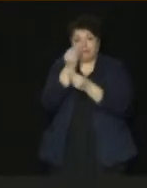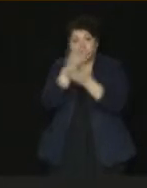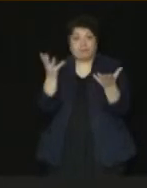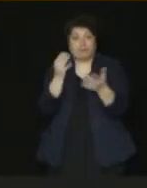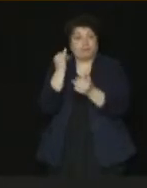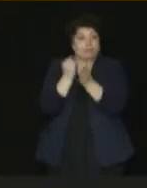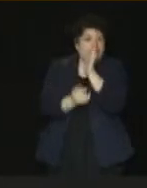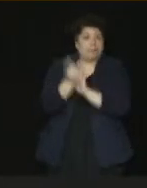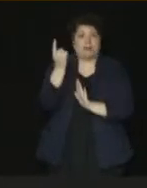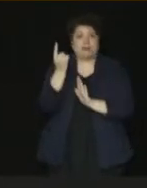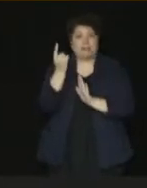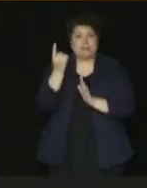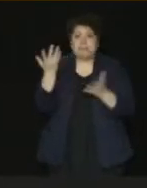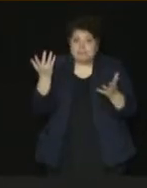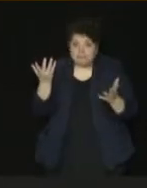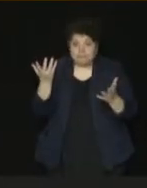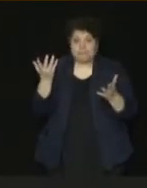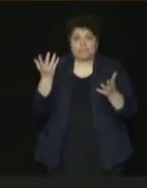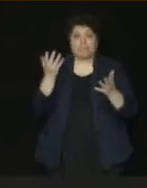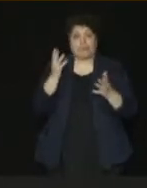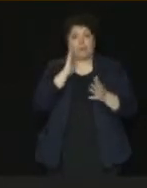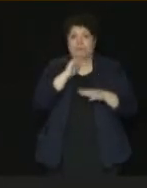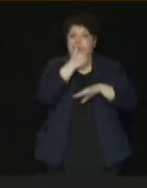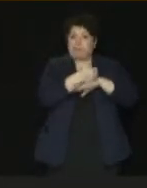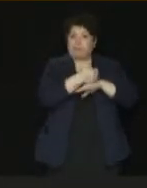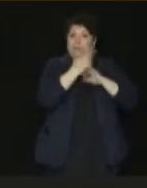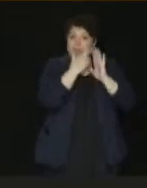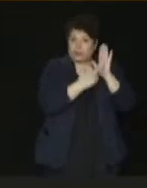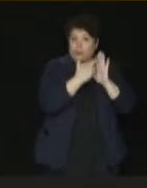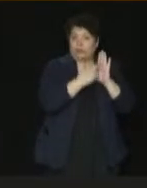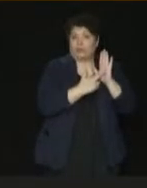concerning mandatory testing